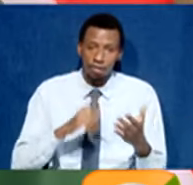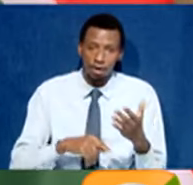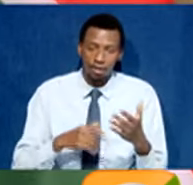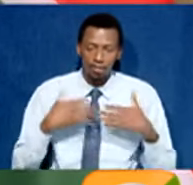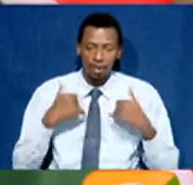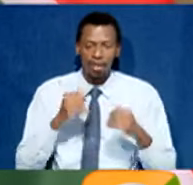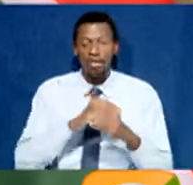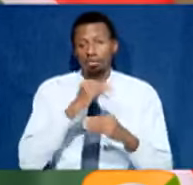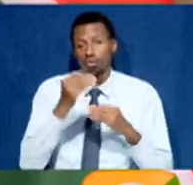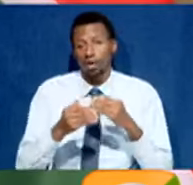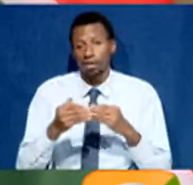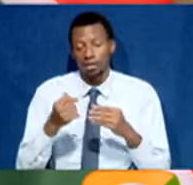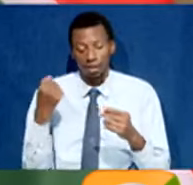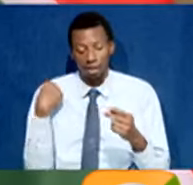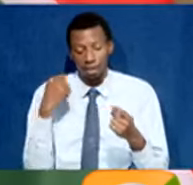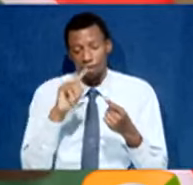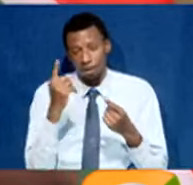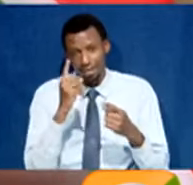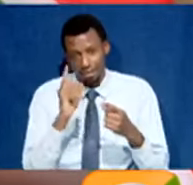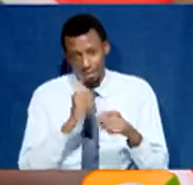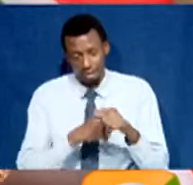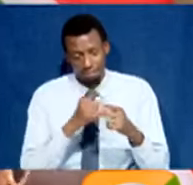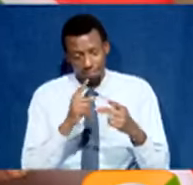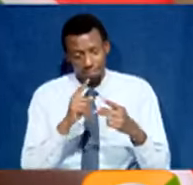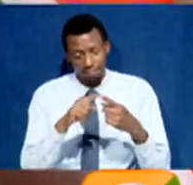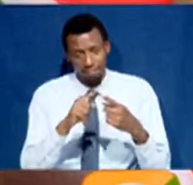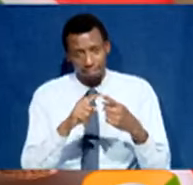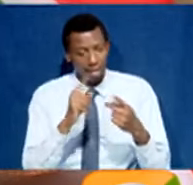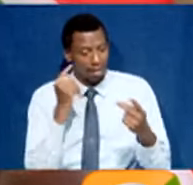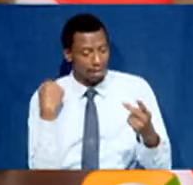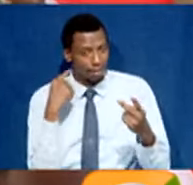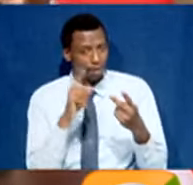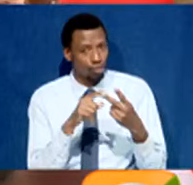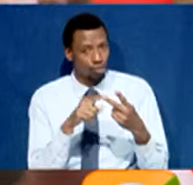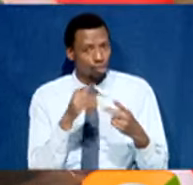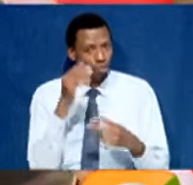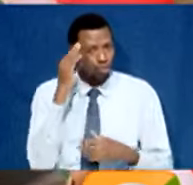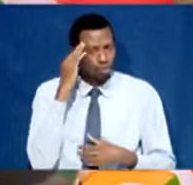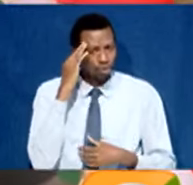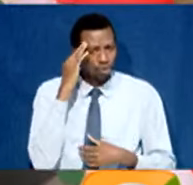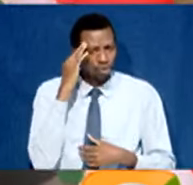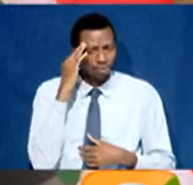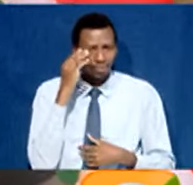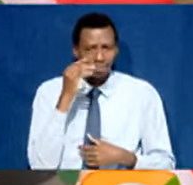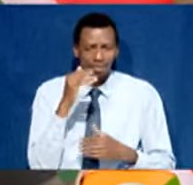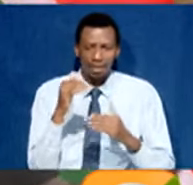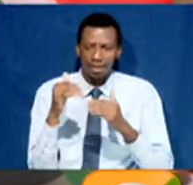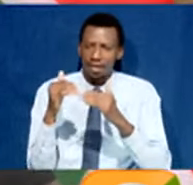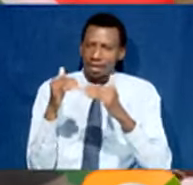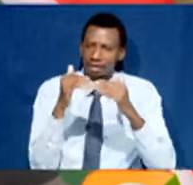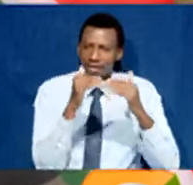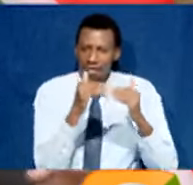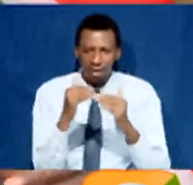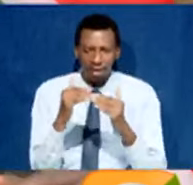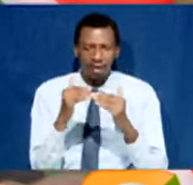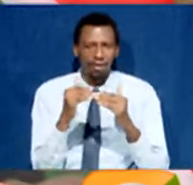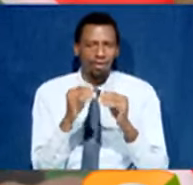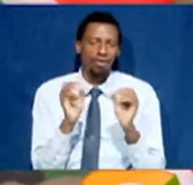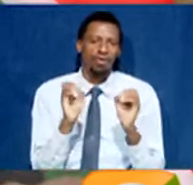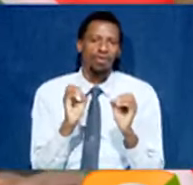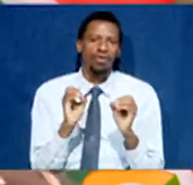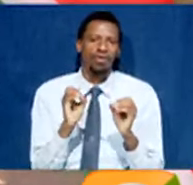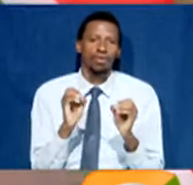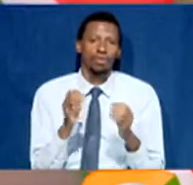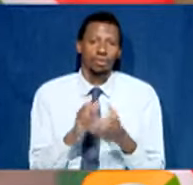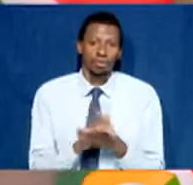first time. Number two, those who, you know, and you know the kind of unfairness that there can be.